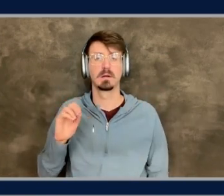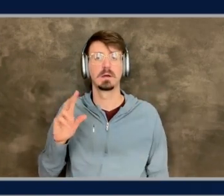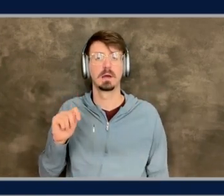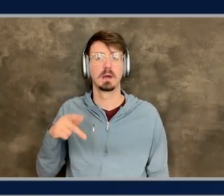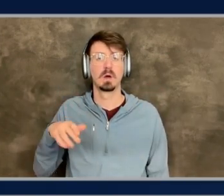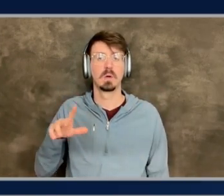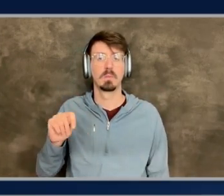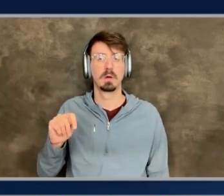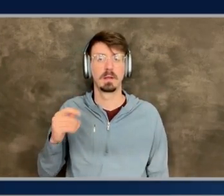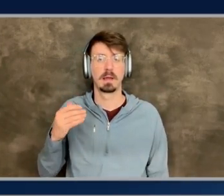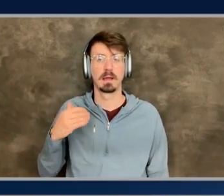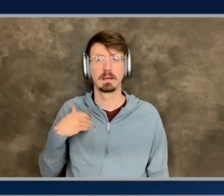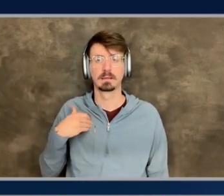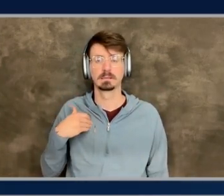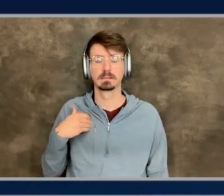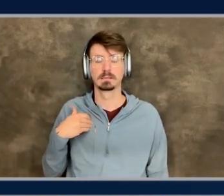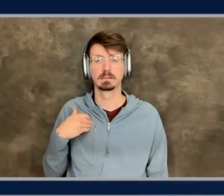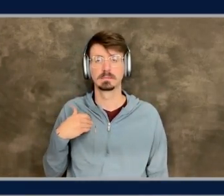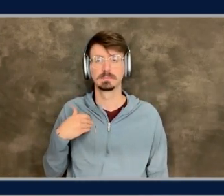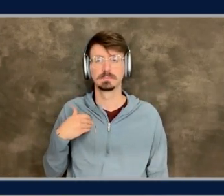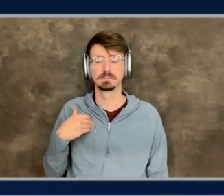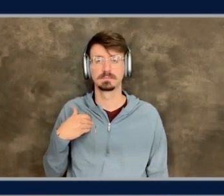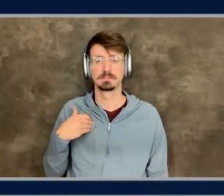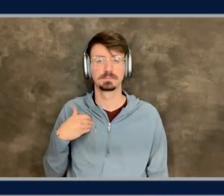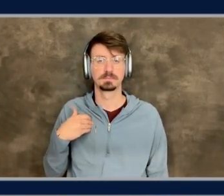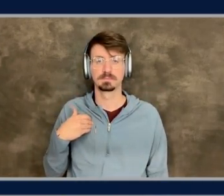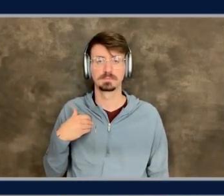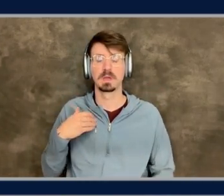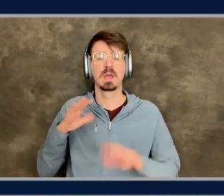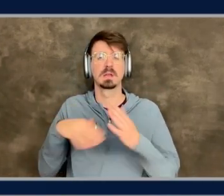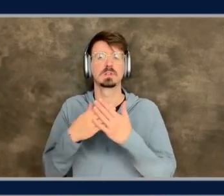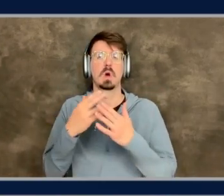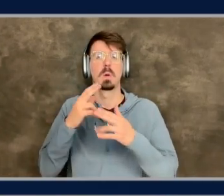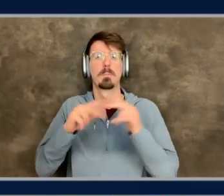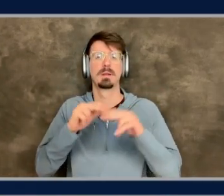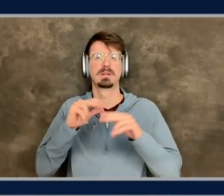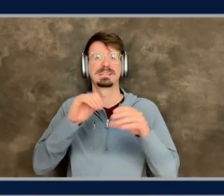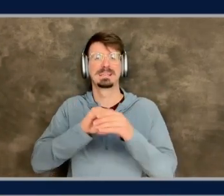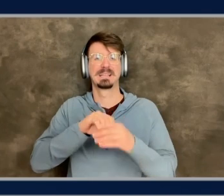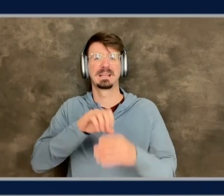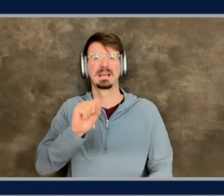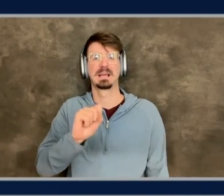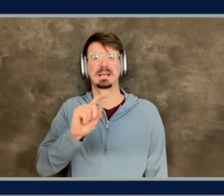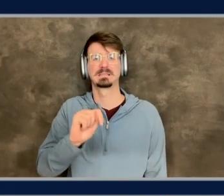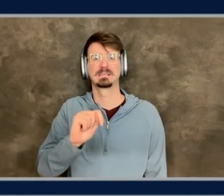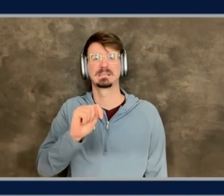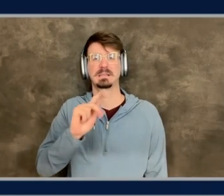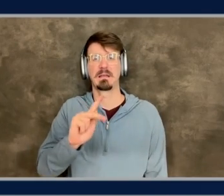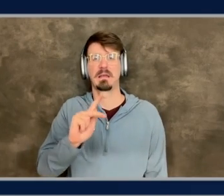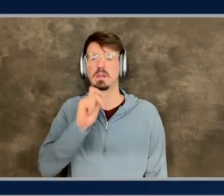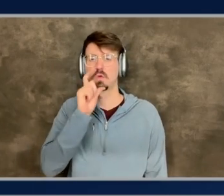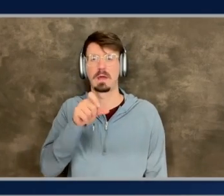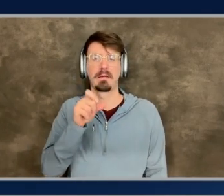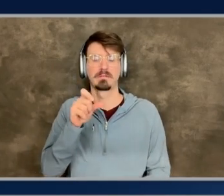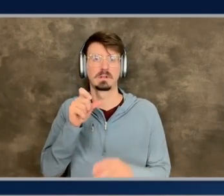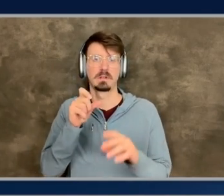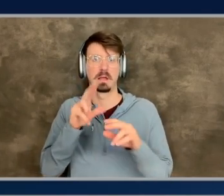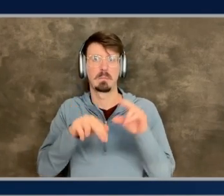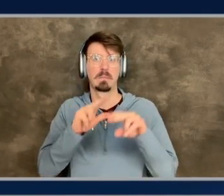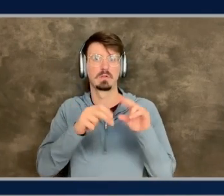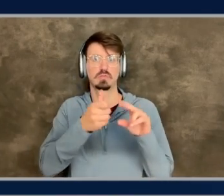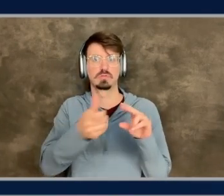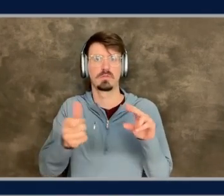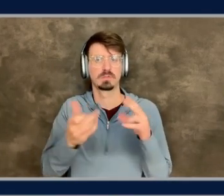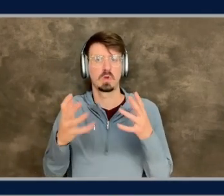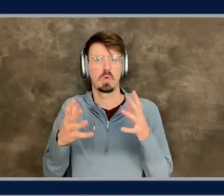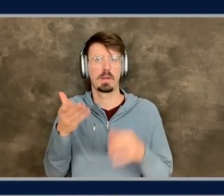it's just that. It's relatively simple. It's all built into the SDK, so you don't even have to worry about creating your own Yeah. types. It's just all of the things are And defined it's always the same